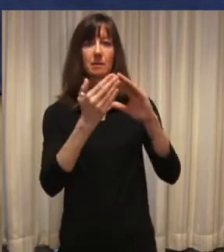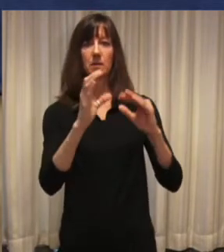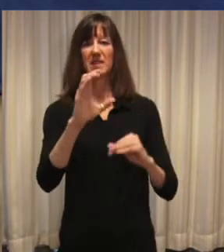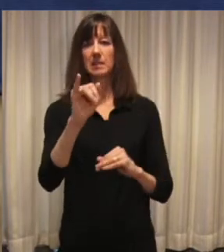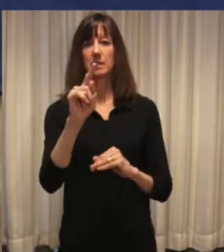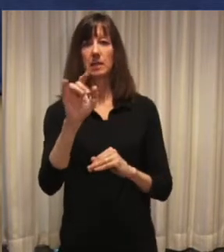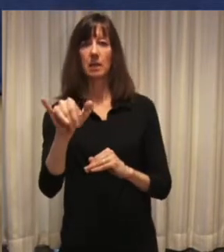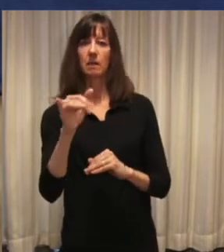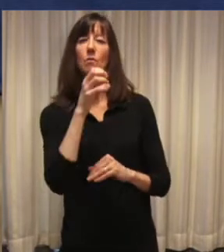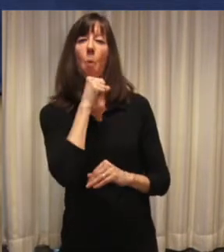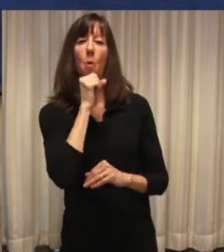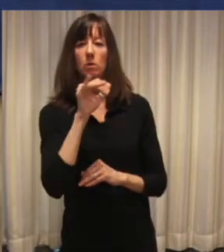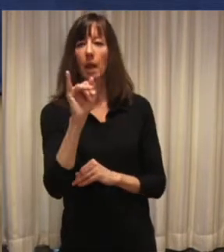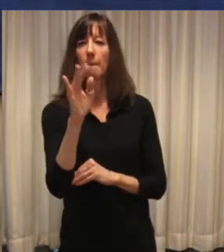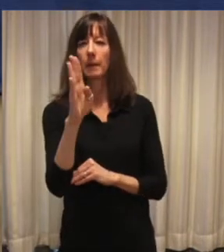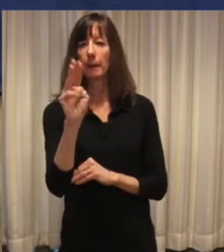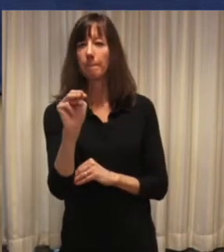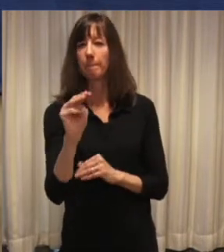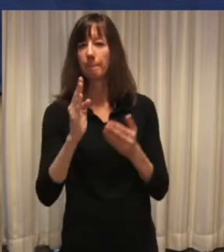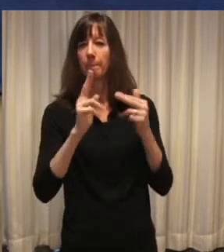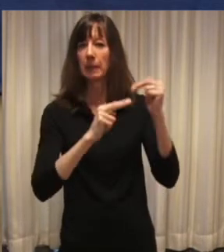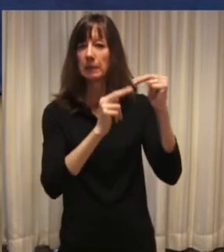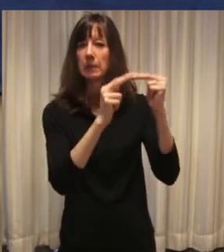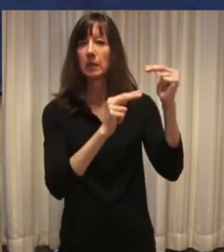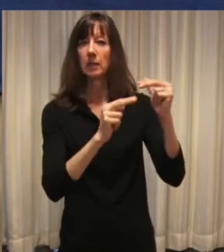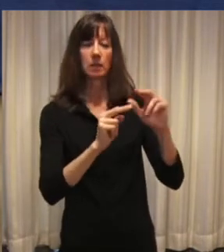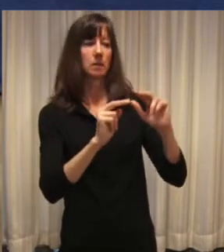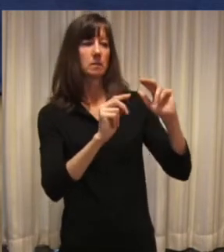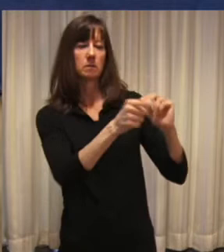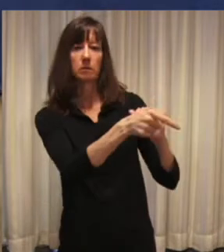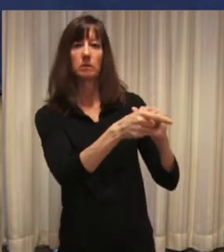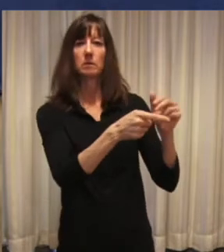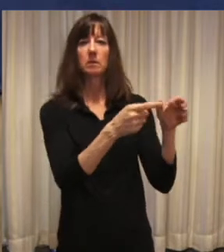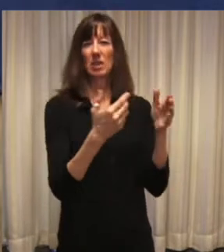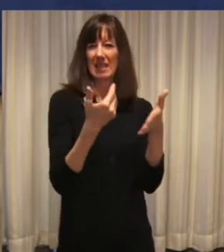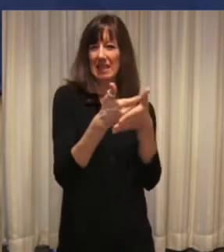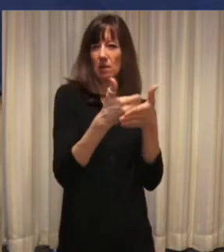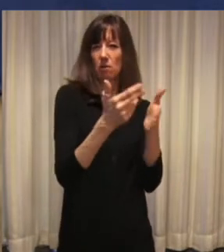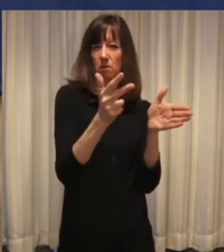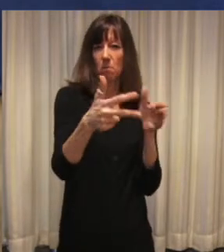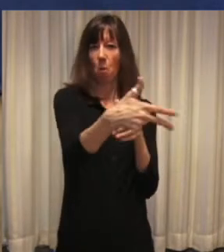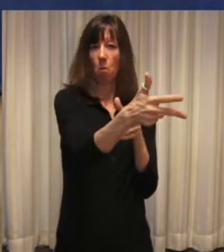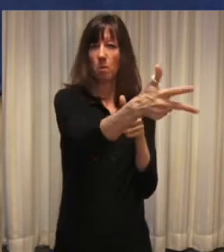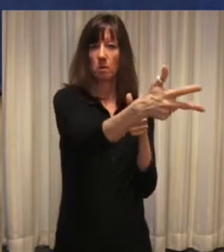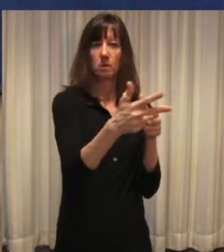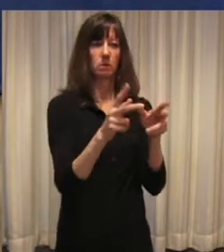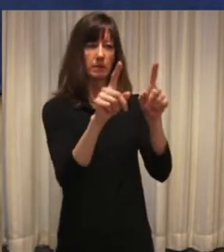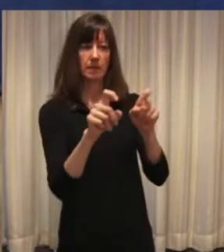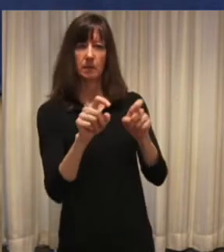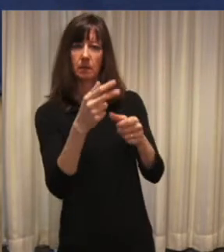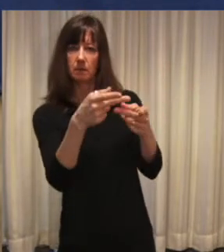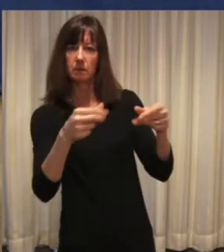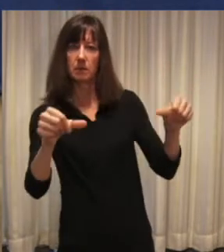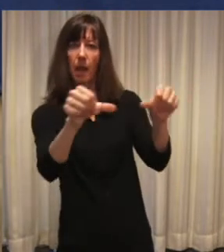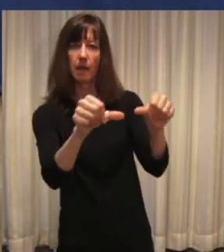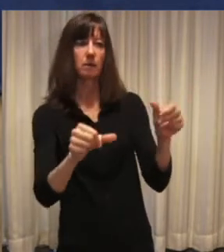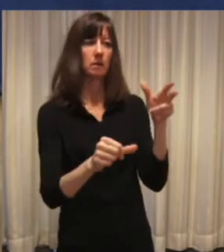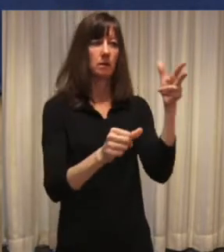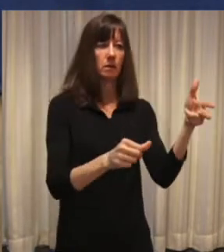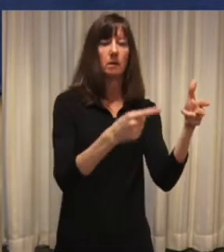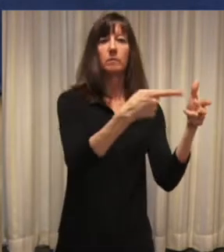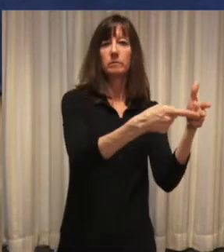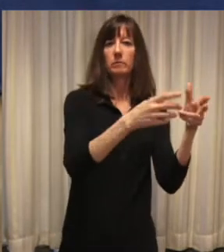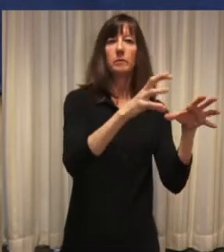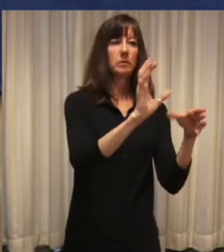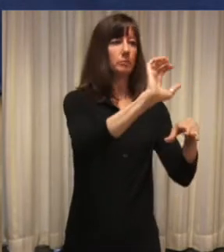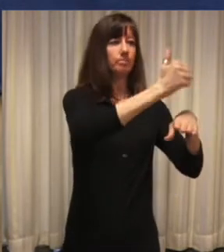co-located right next to where we have our one of our mobile testing sites. There's tons of space, there's good standoff, there's traffic control. Some of the problems